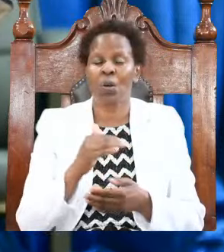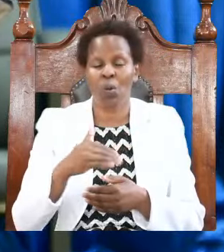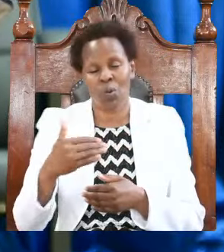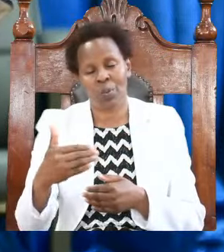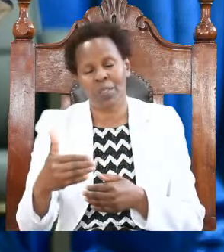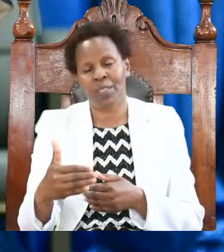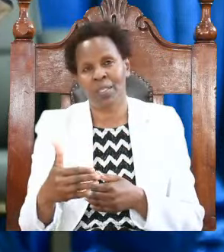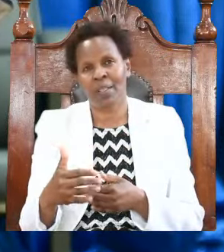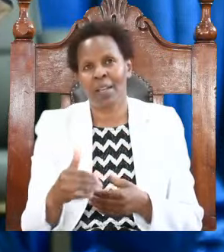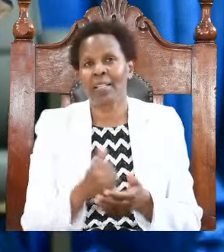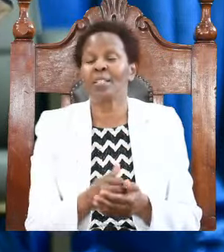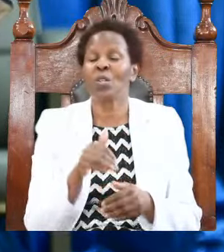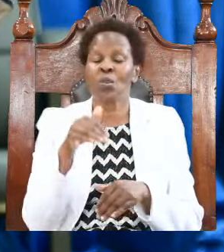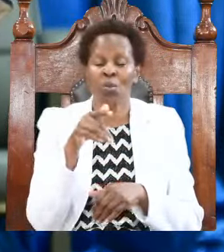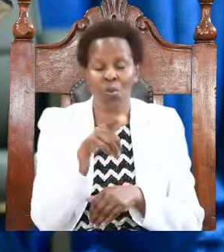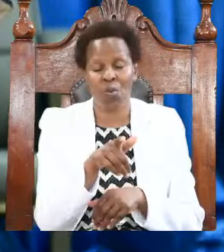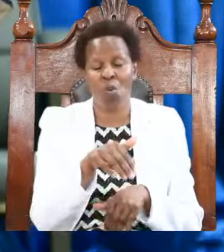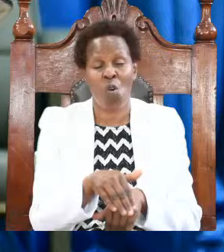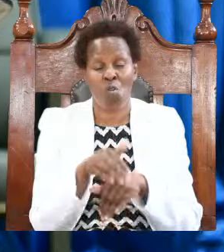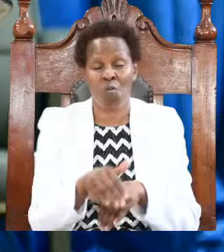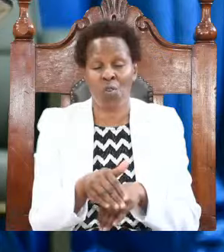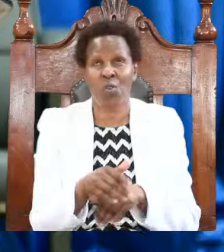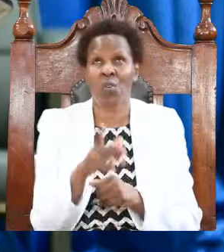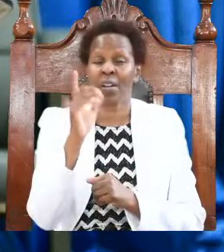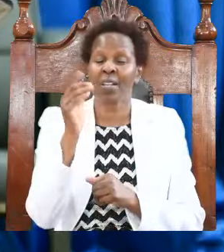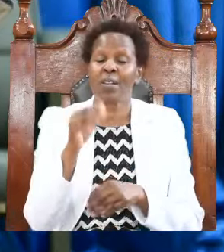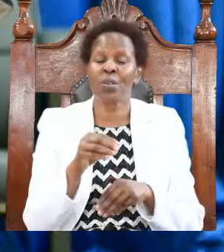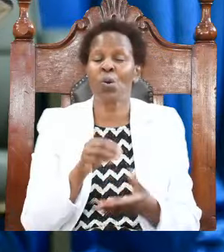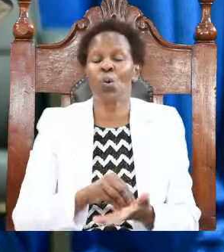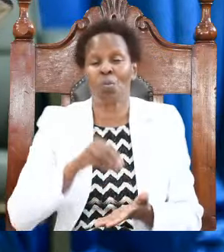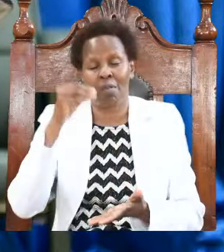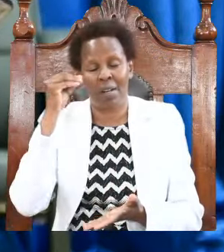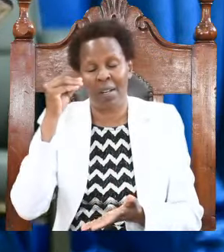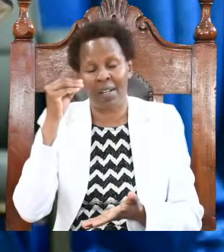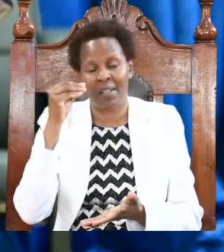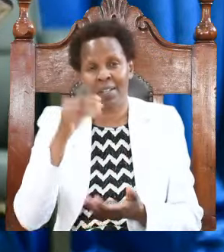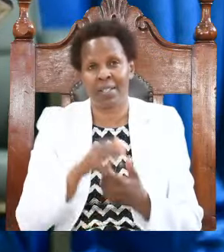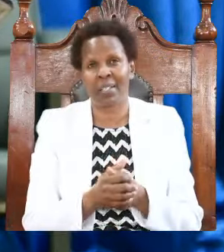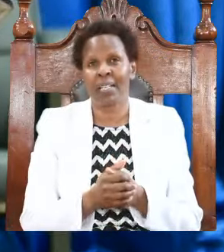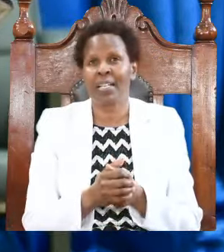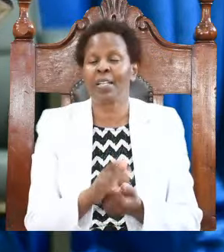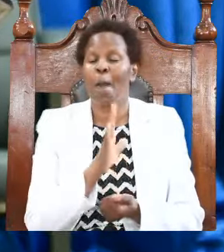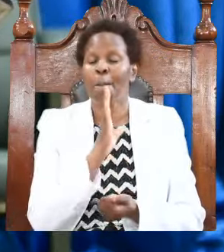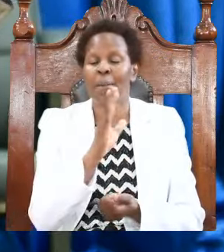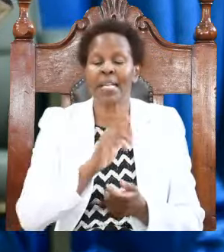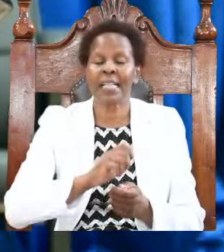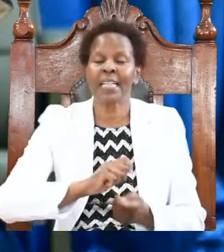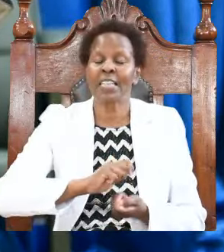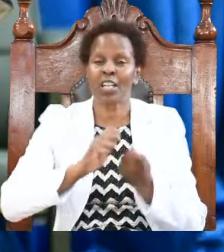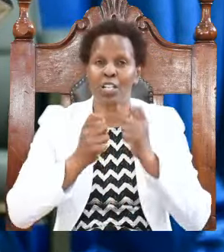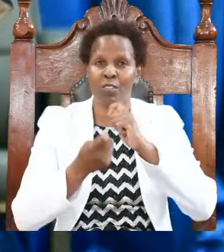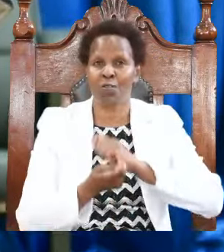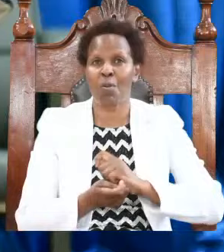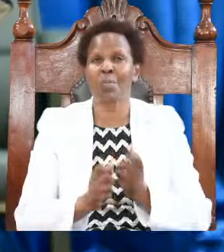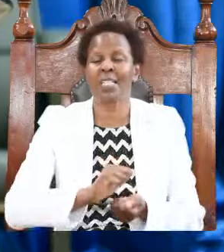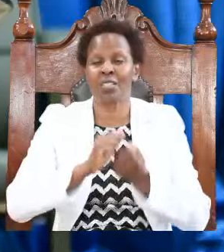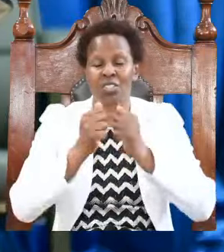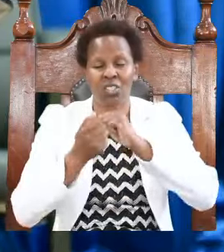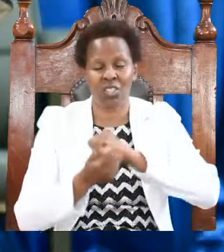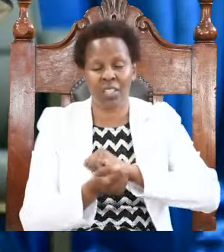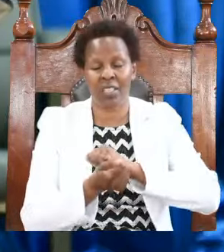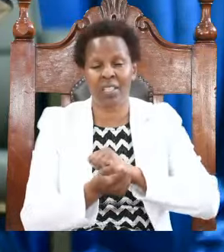lives. But as we follow him, we will learn along the way, and we will be transformed, we will change, our lives will